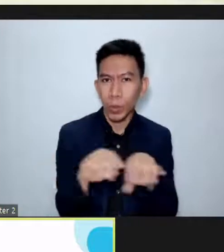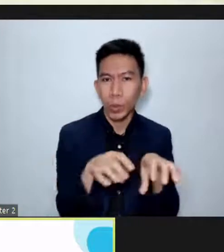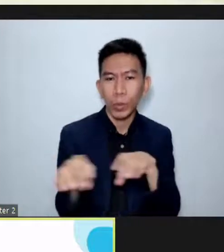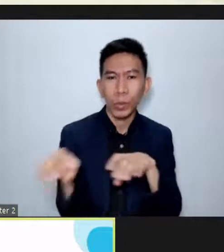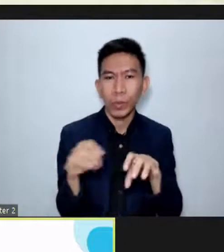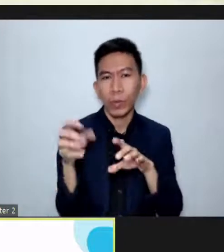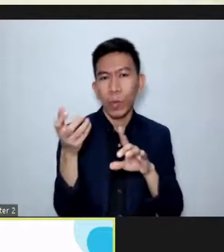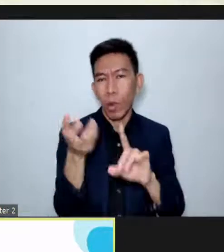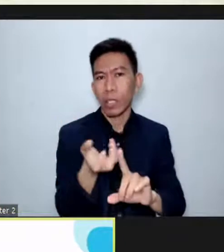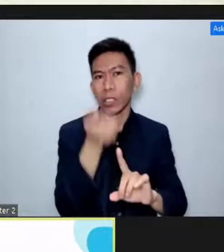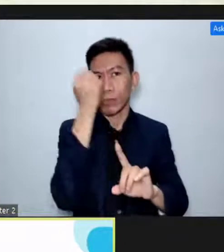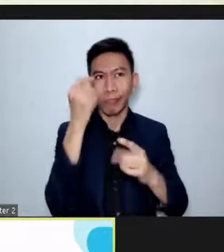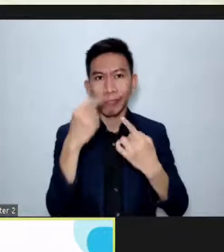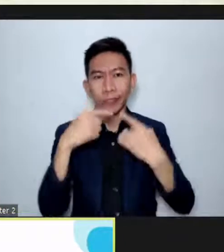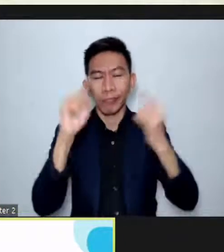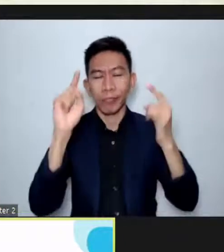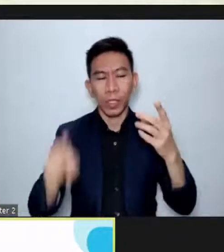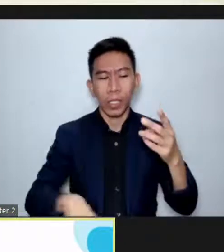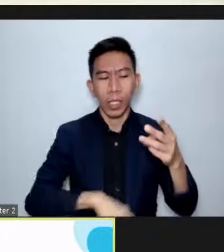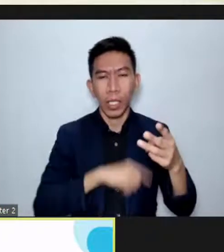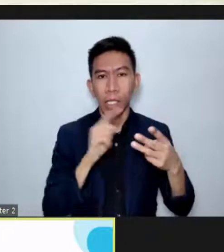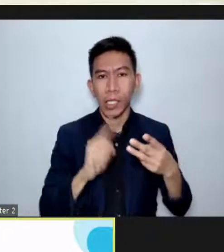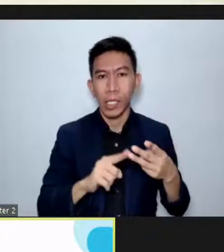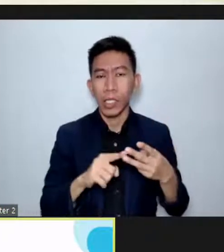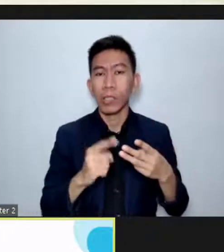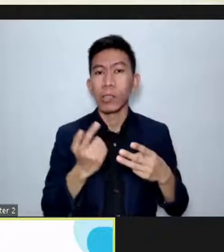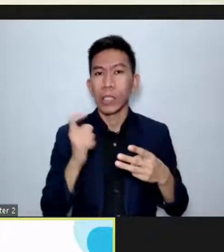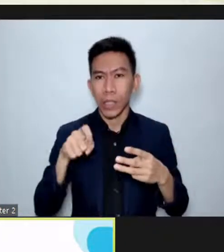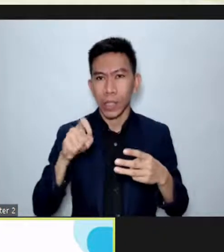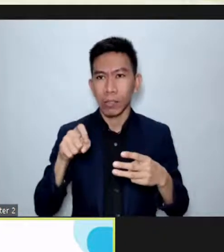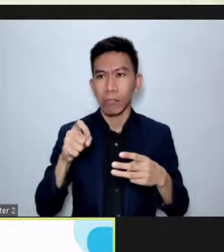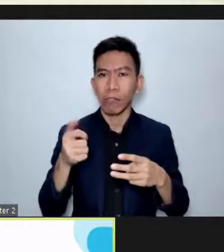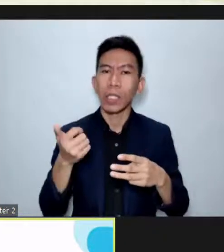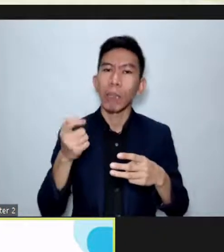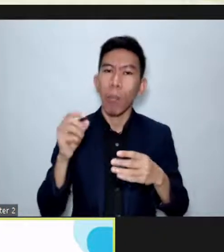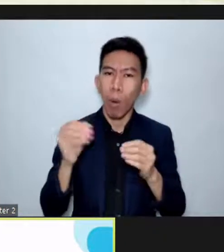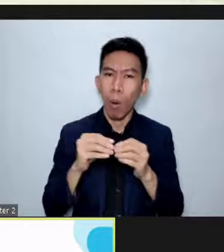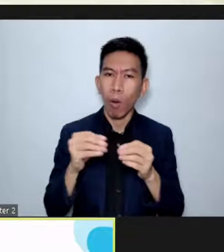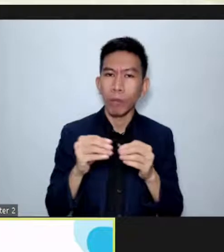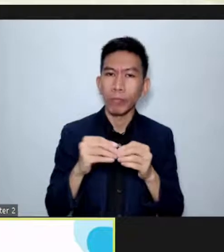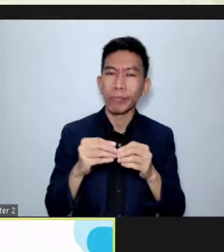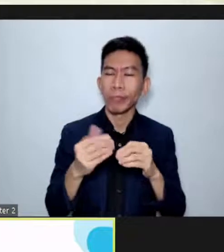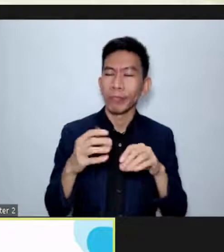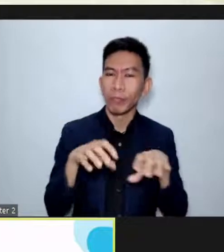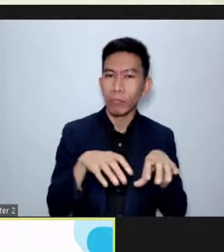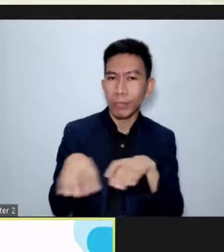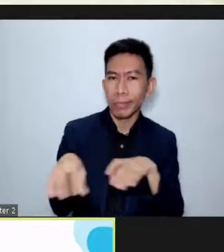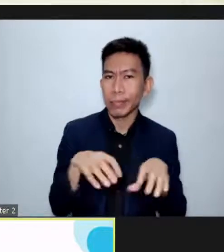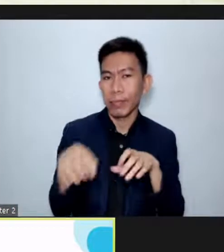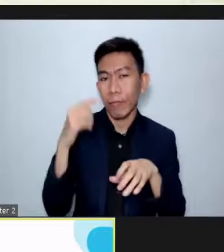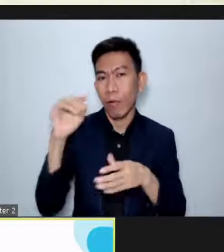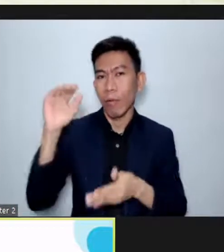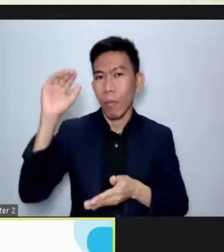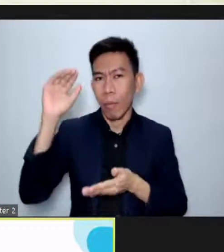be successful and to invest wisely in cancer control. Those points are very well